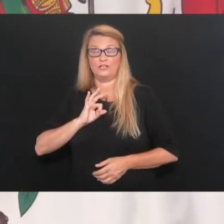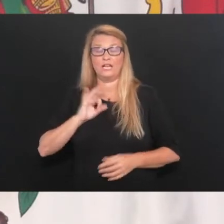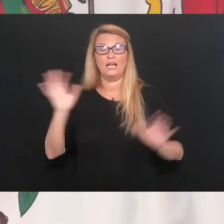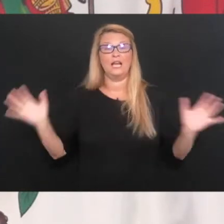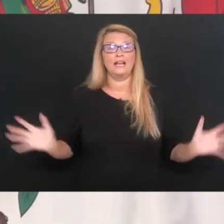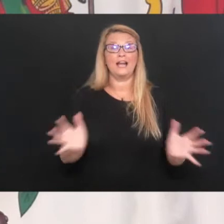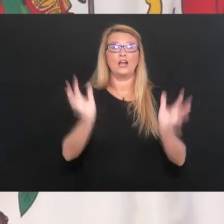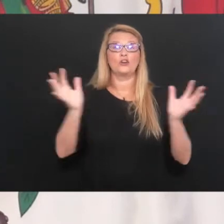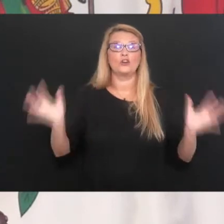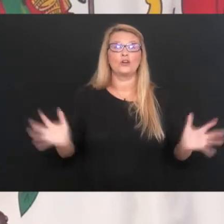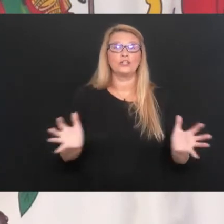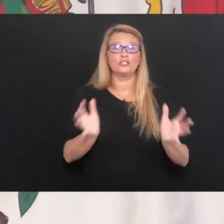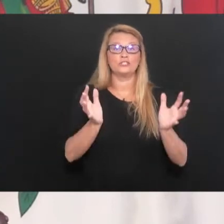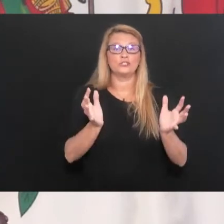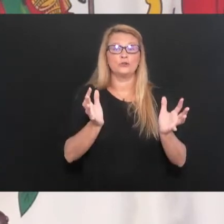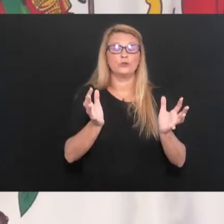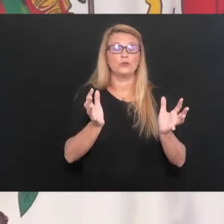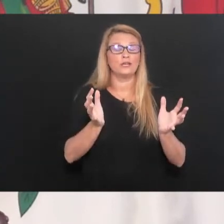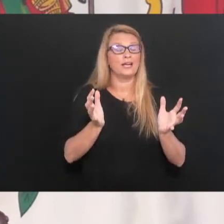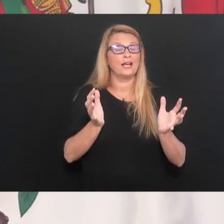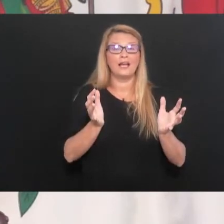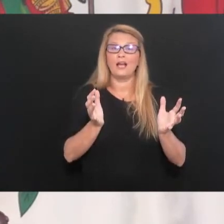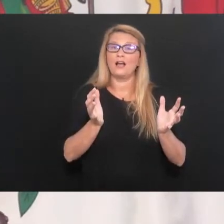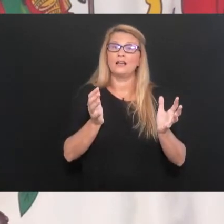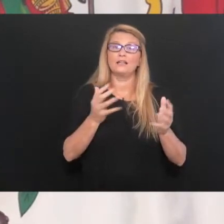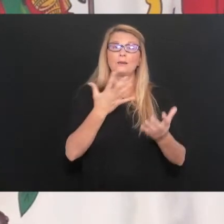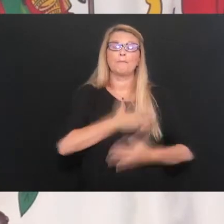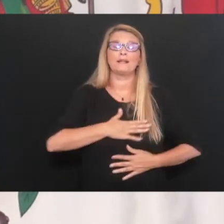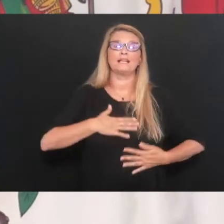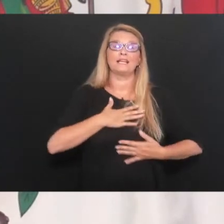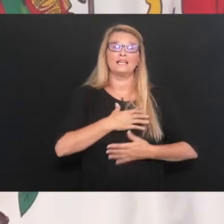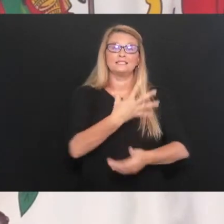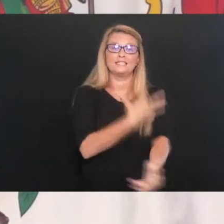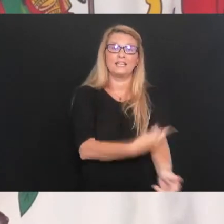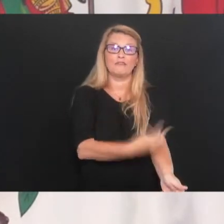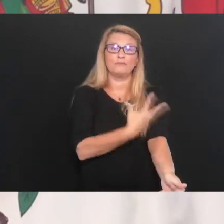encourage you every single moment to give blood,